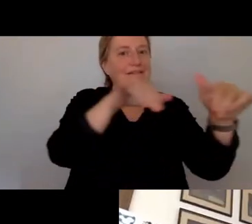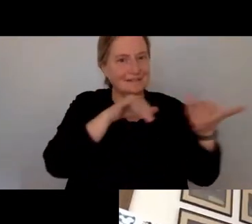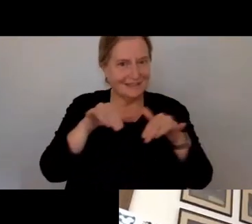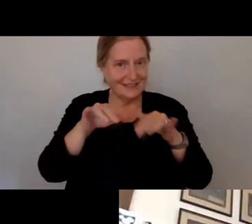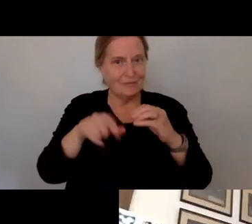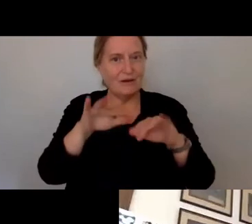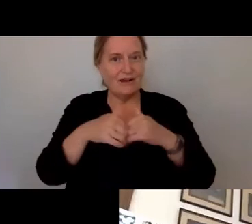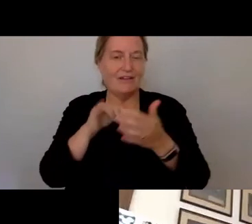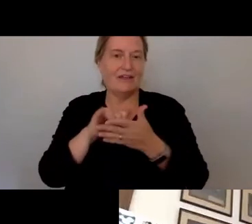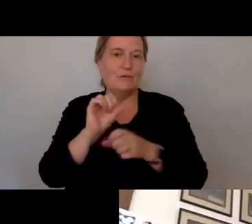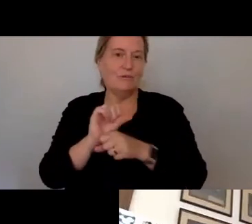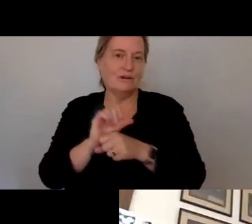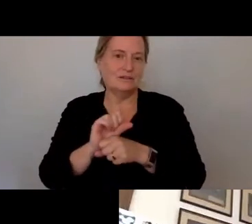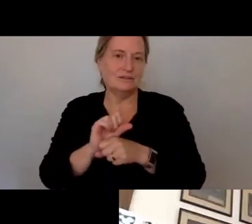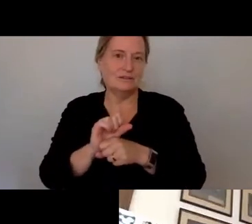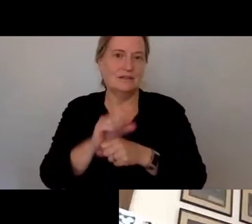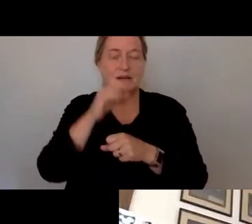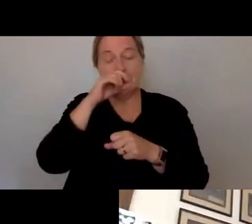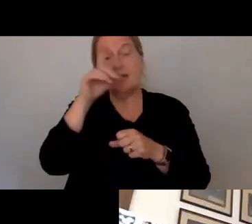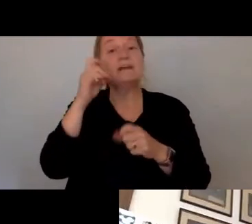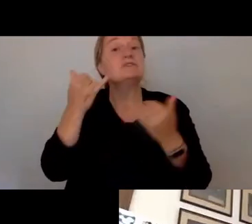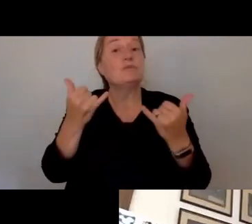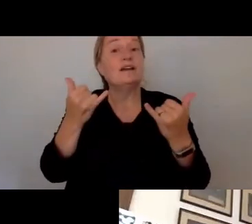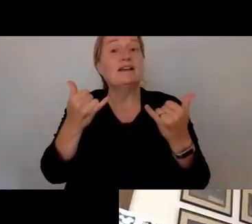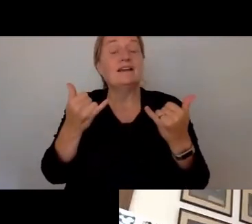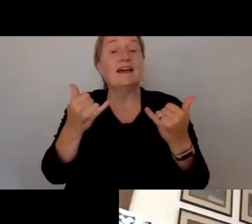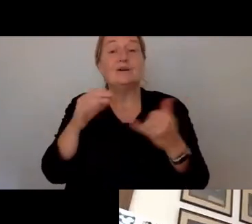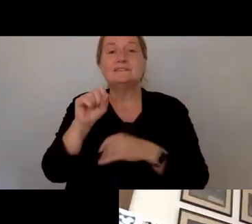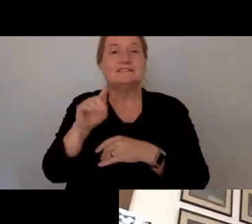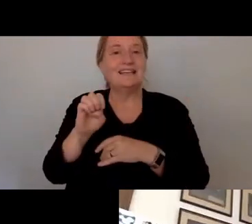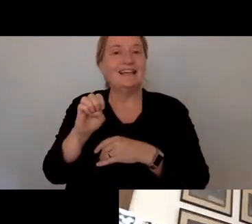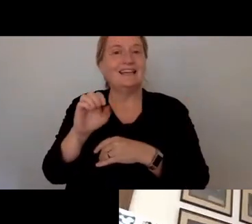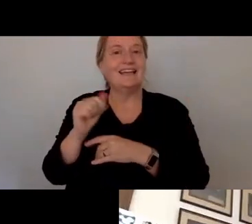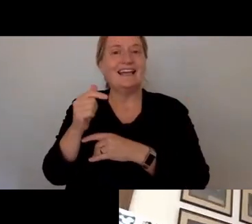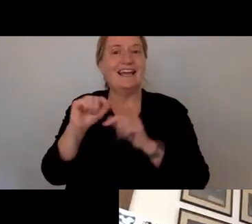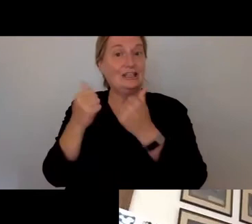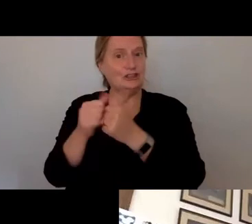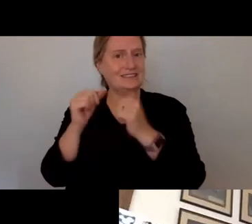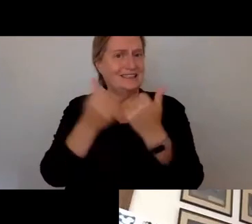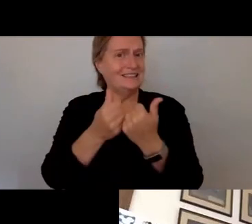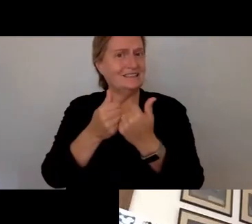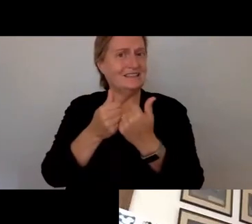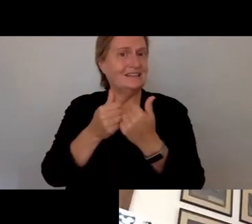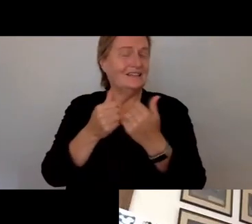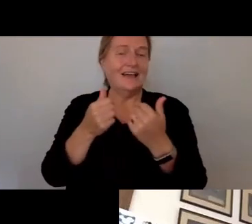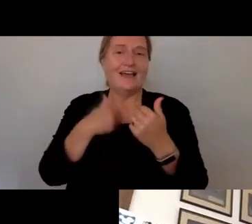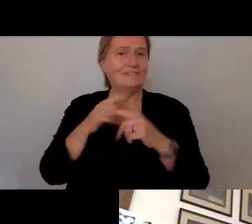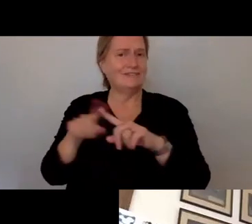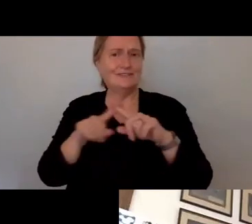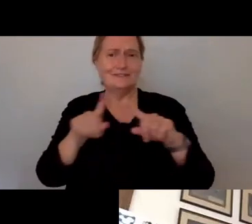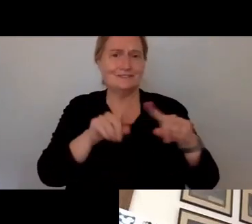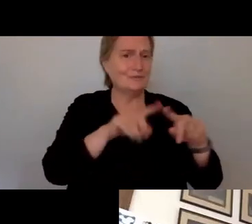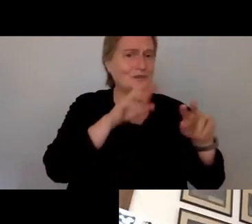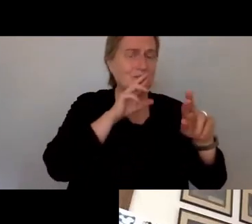disability disputes because there's an inconsistent response from state agencies regarding that. There needs to be a proper evaluation of